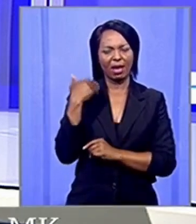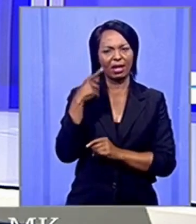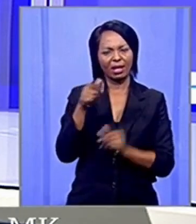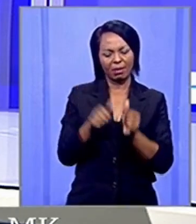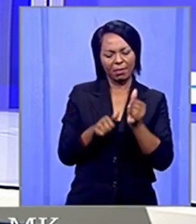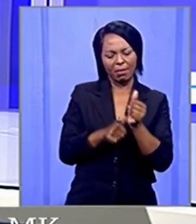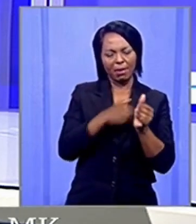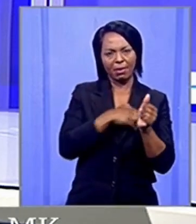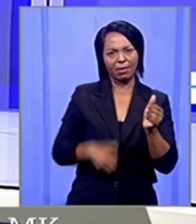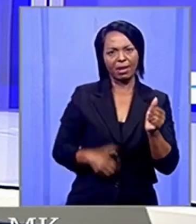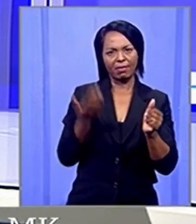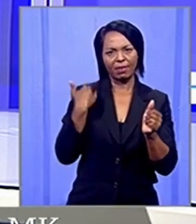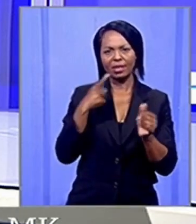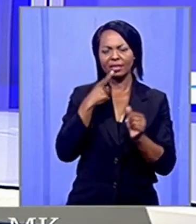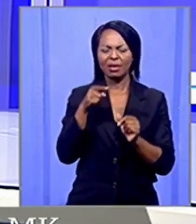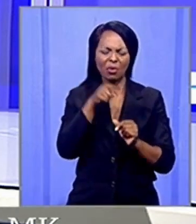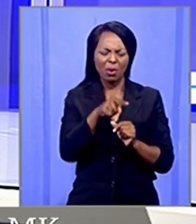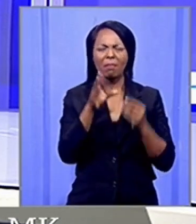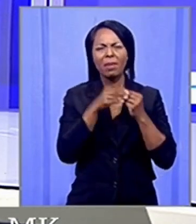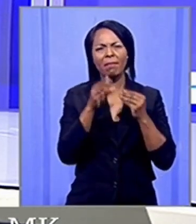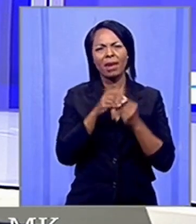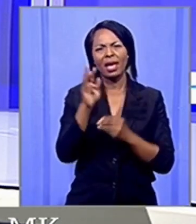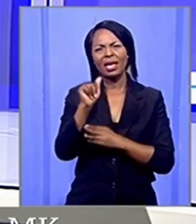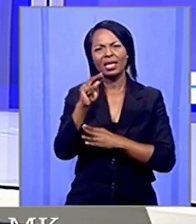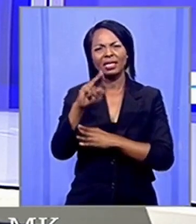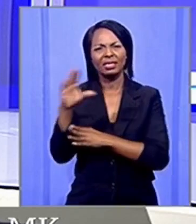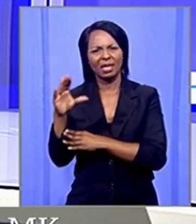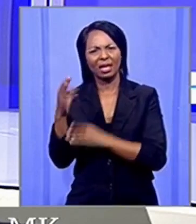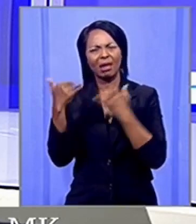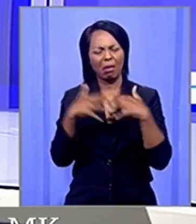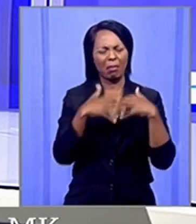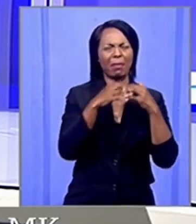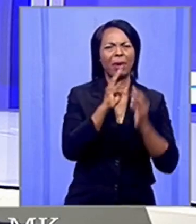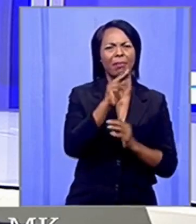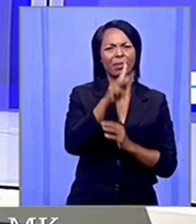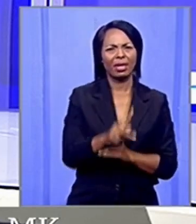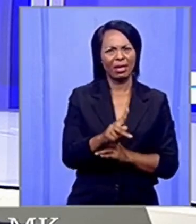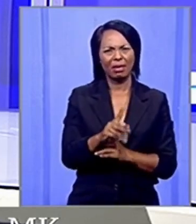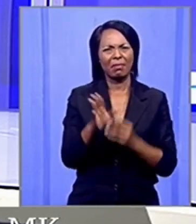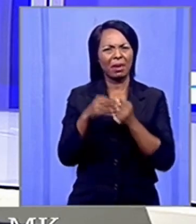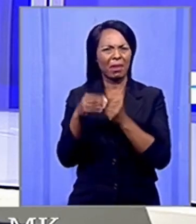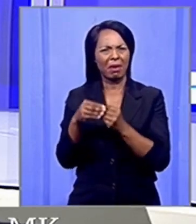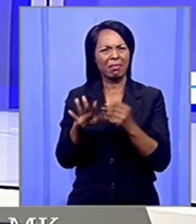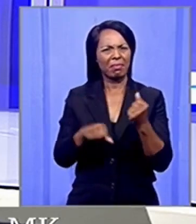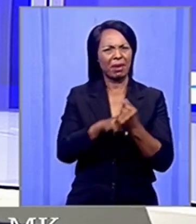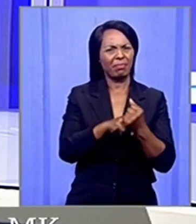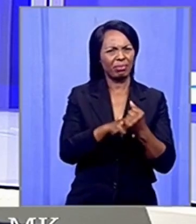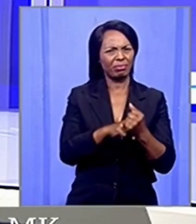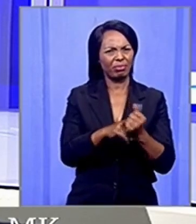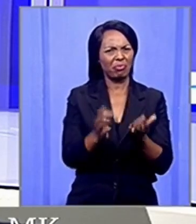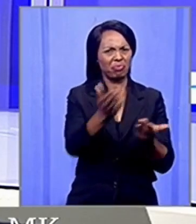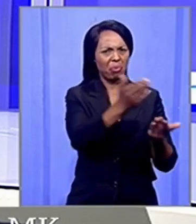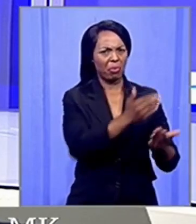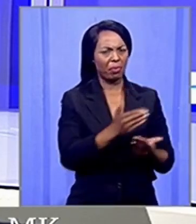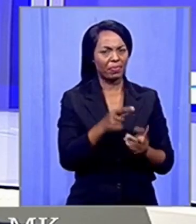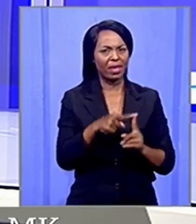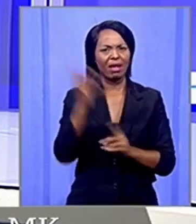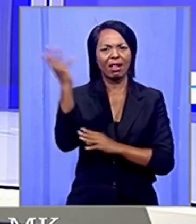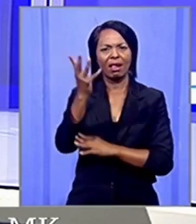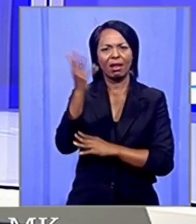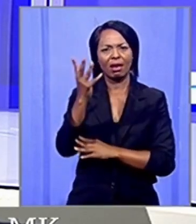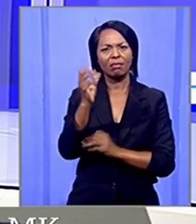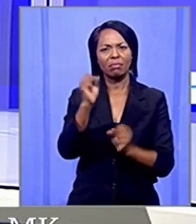a re e santse le tokololo ya ANC mme o tlile go ngokela lekoko la MK batlhophi. Mbeki o ne a bua ka motsiko wa dipuisano le